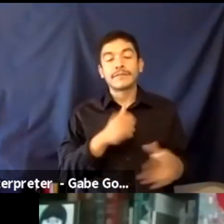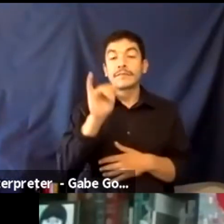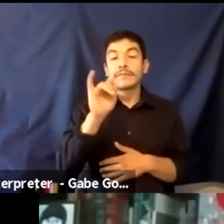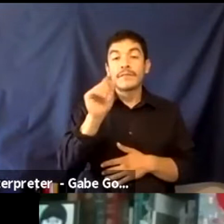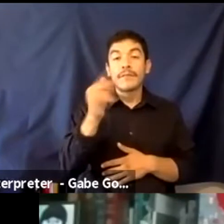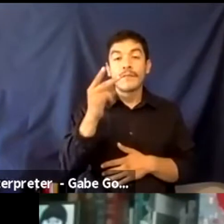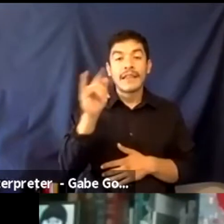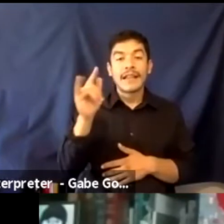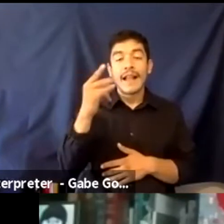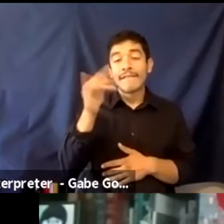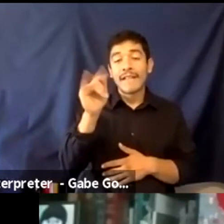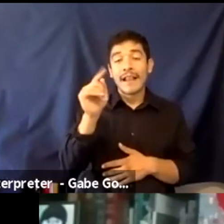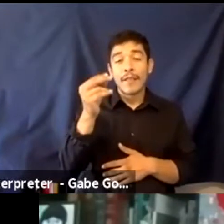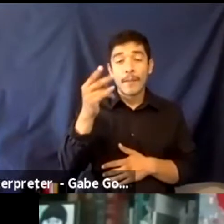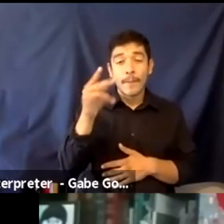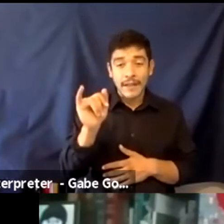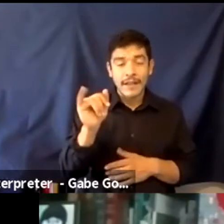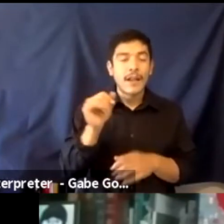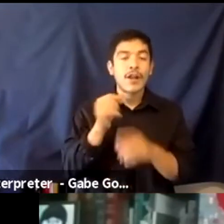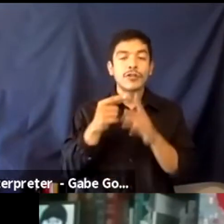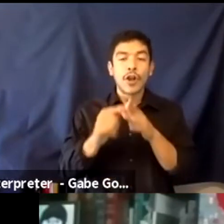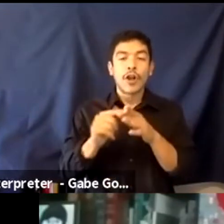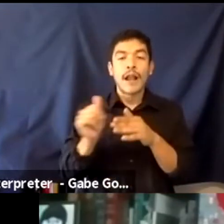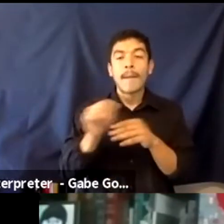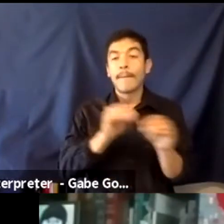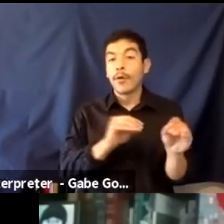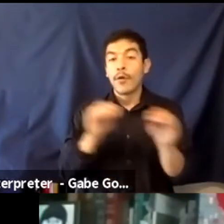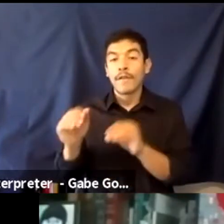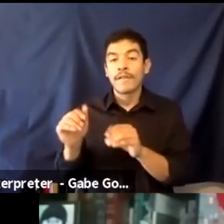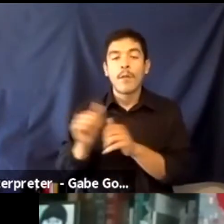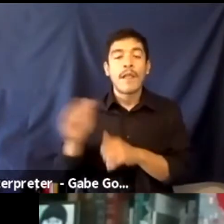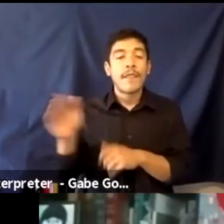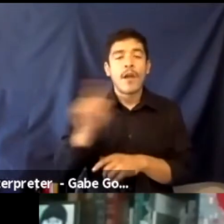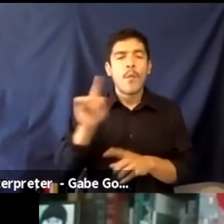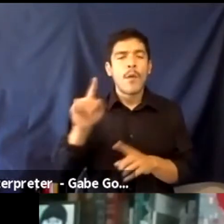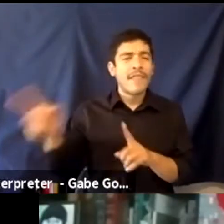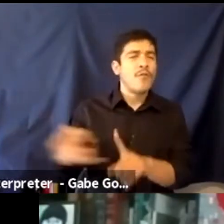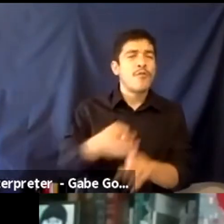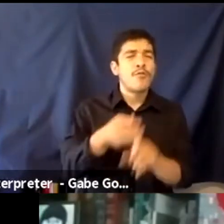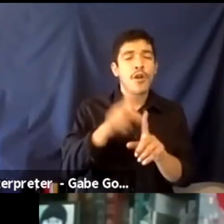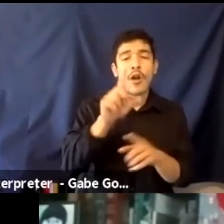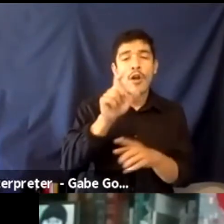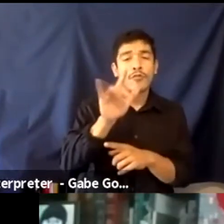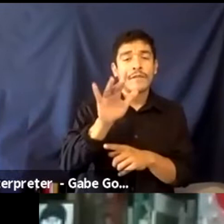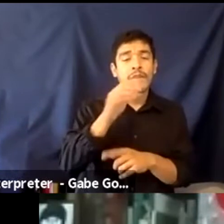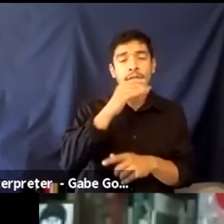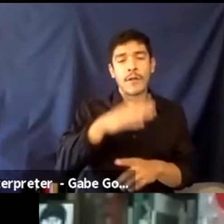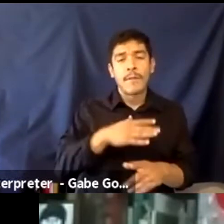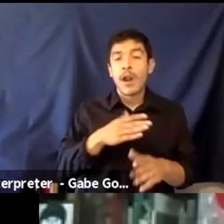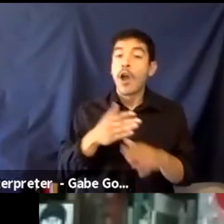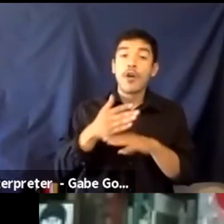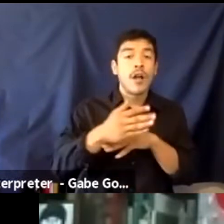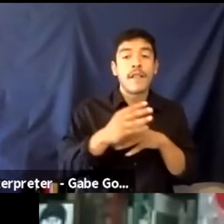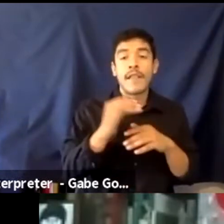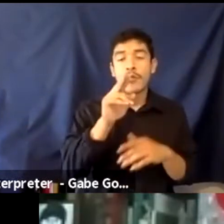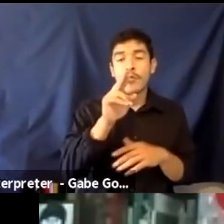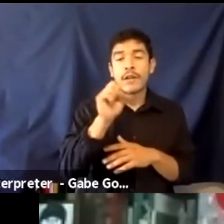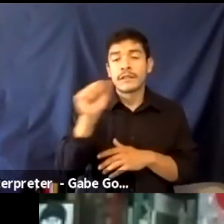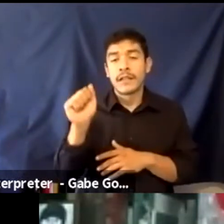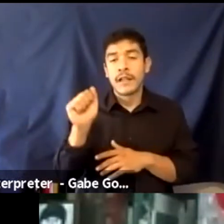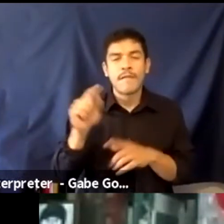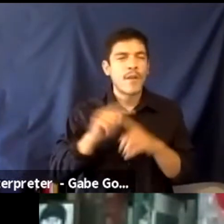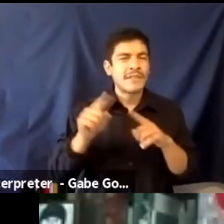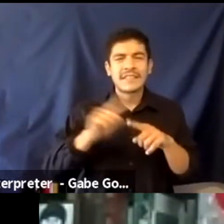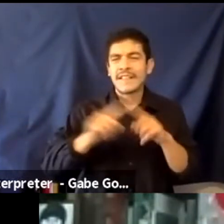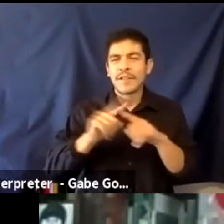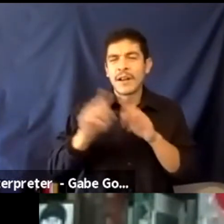a movement with the AAAS If Then ambassadors, where they recruited 125 women from across the country, from very diverse backgrounds